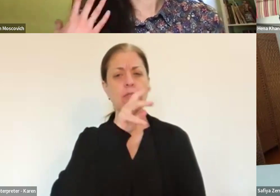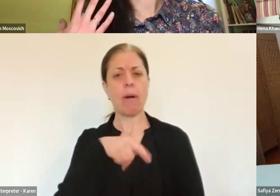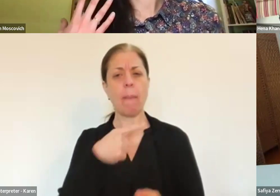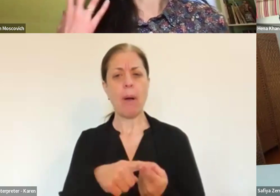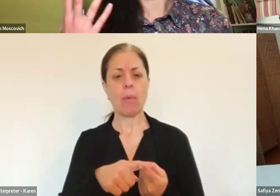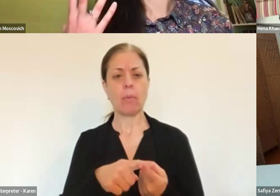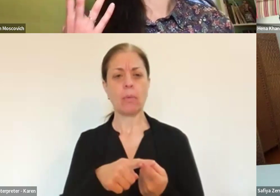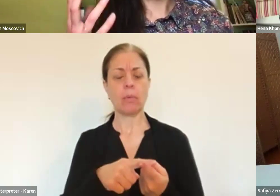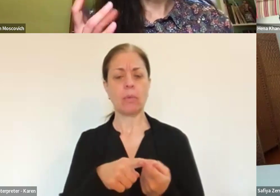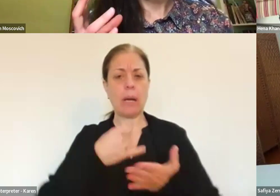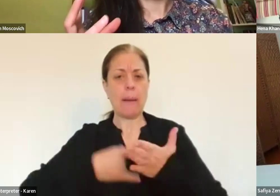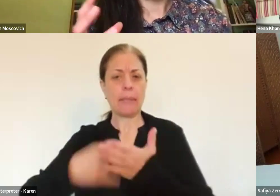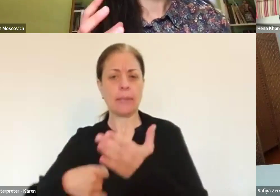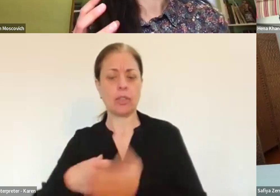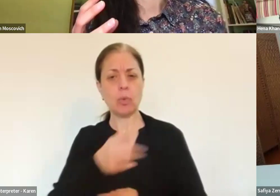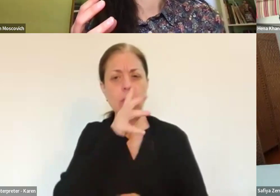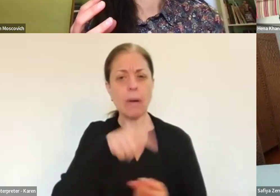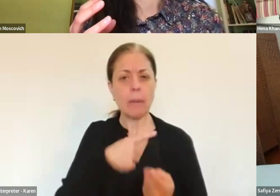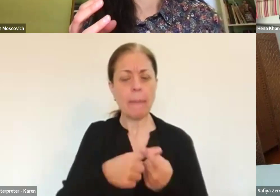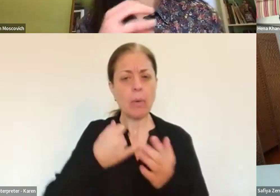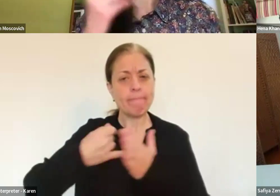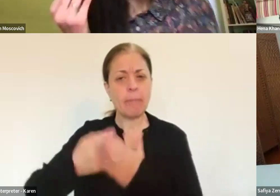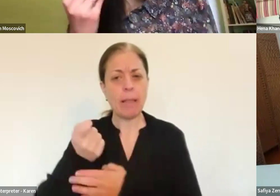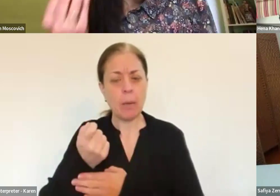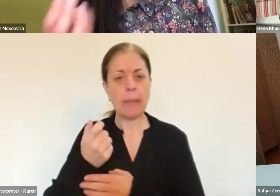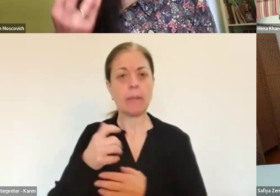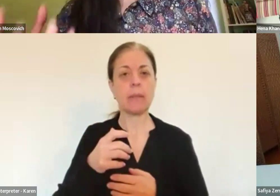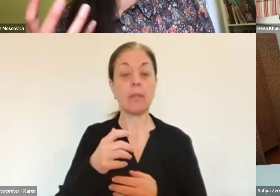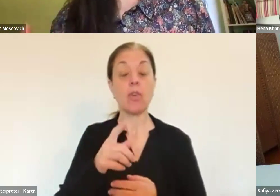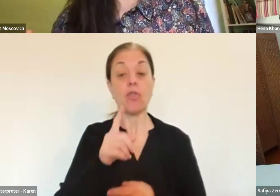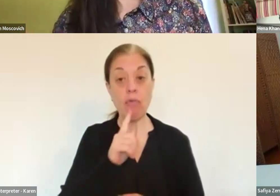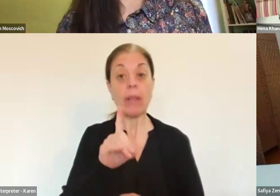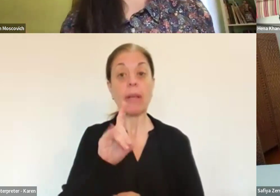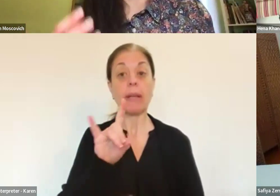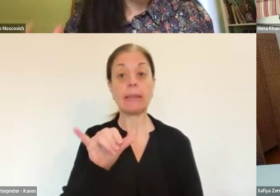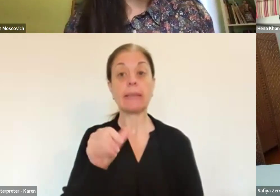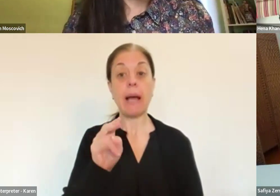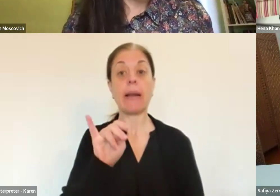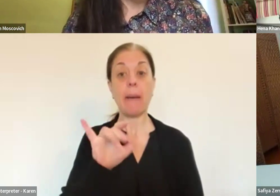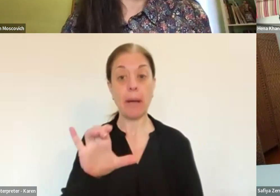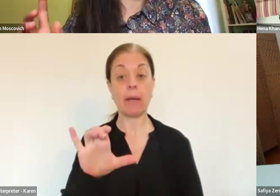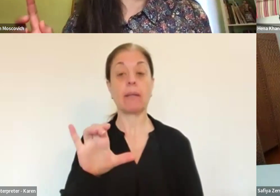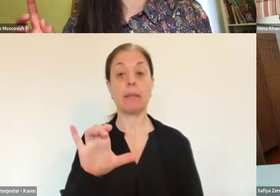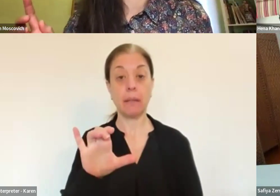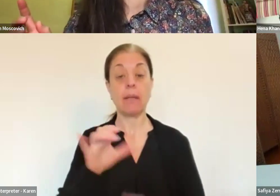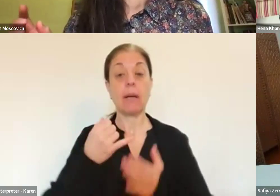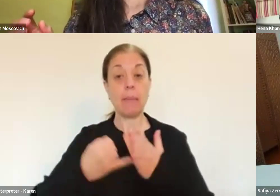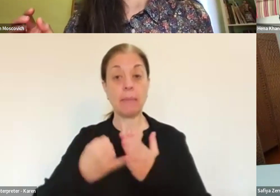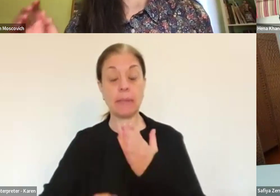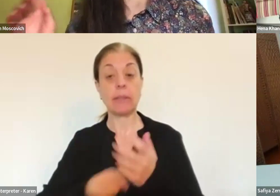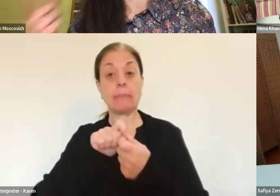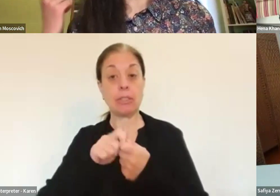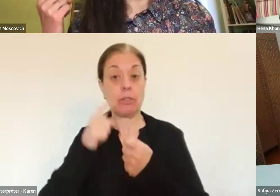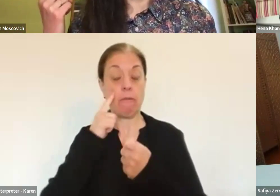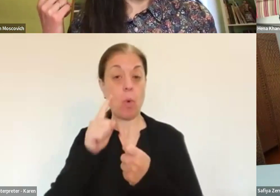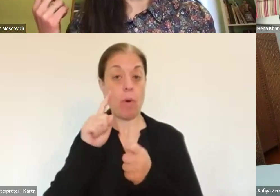of spoke about it a little bit about, the like really dynamic compositions, especially for the games.